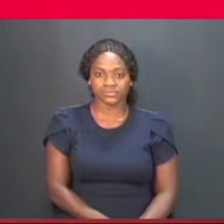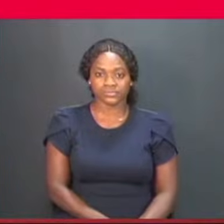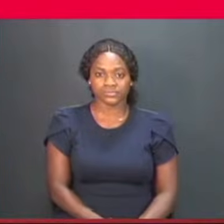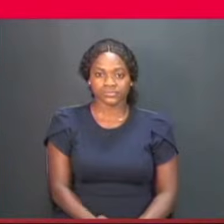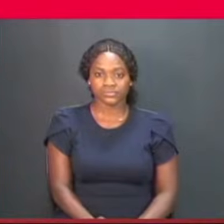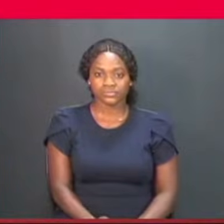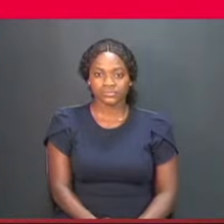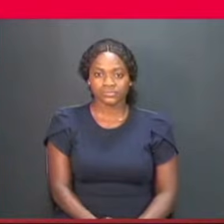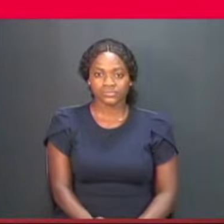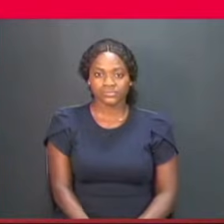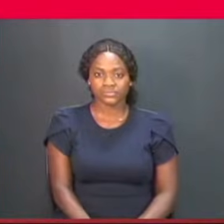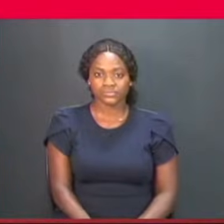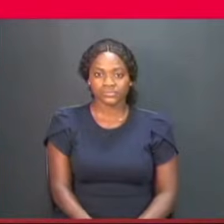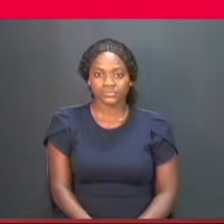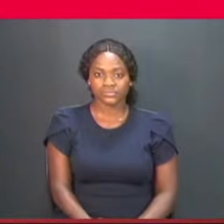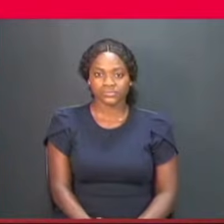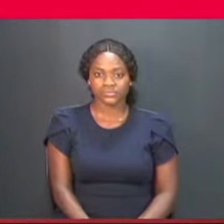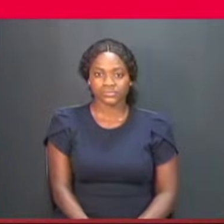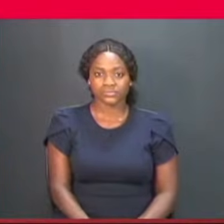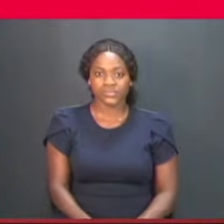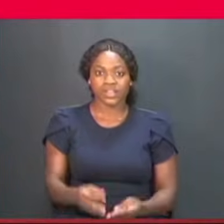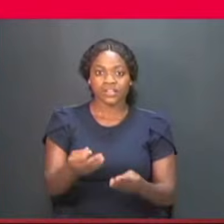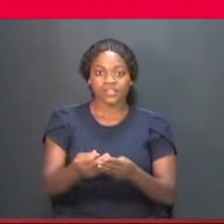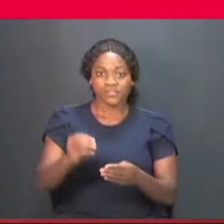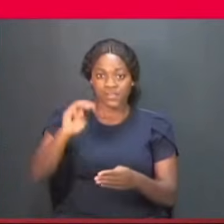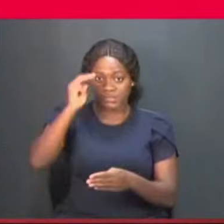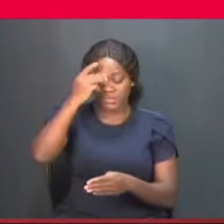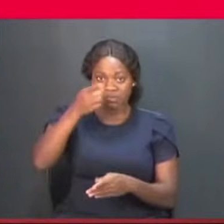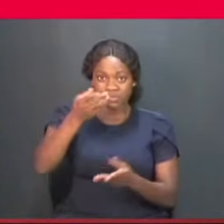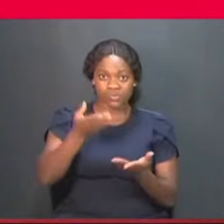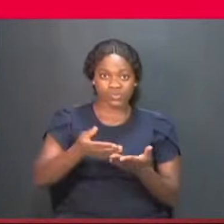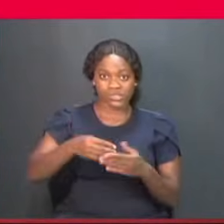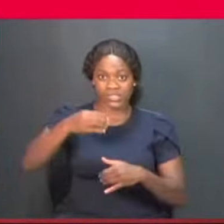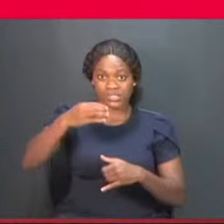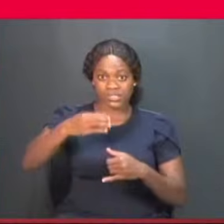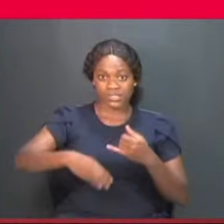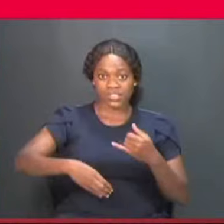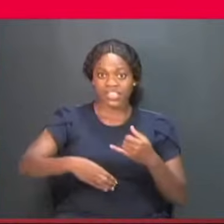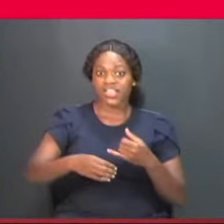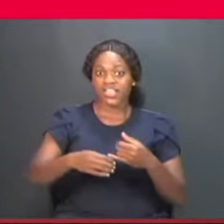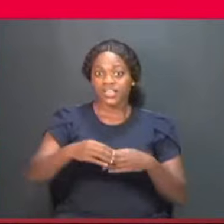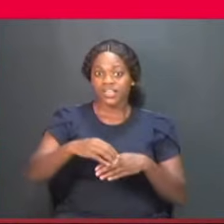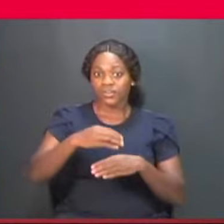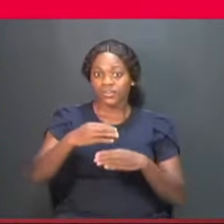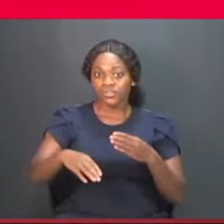Finance Minister, I want you to be concluding. Yes, minority